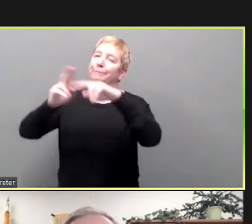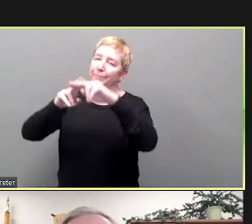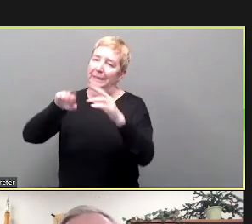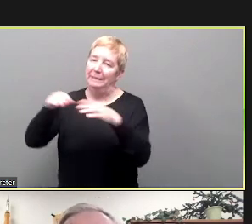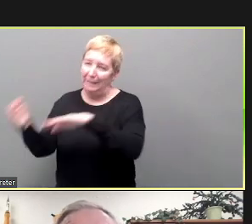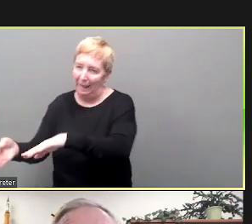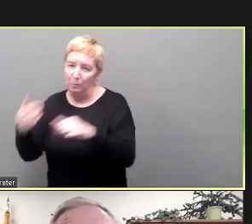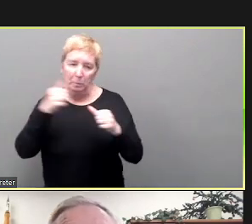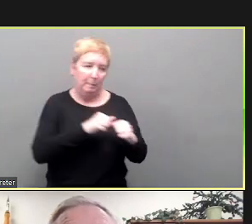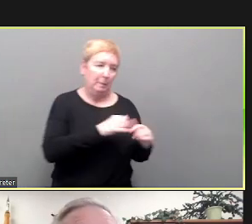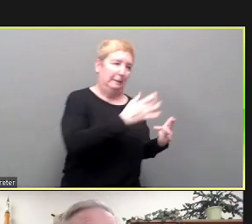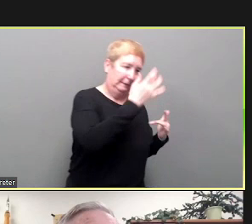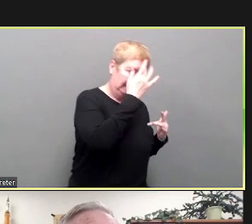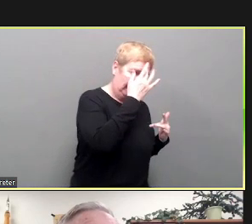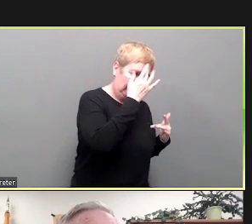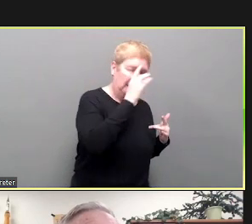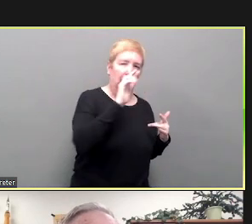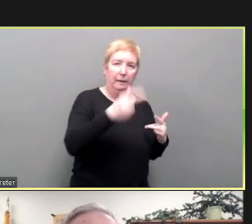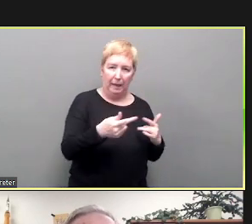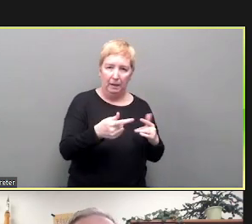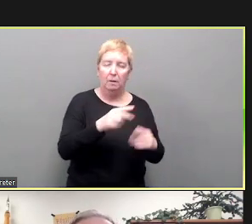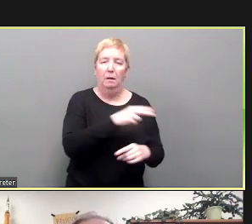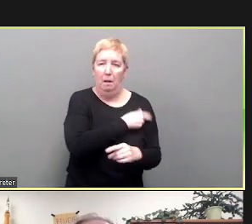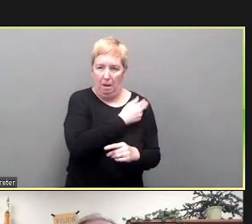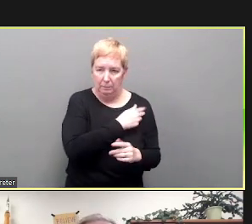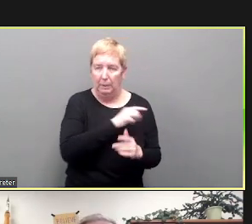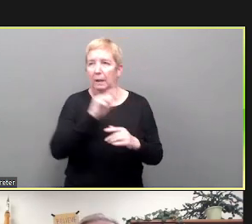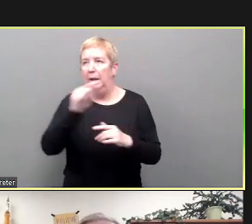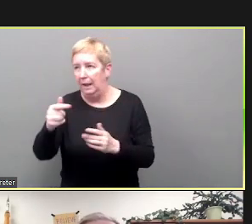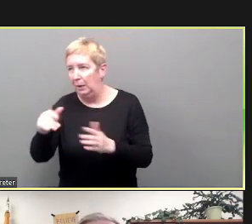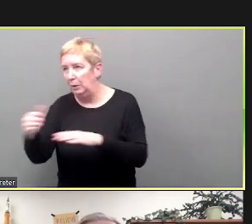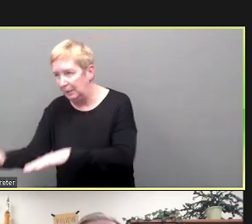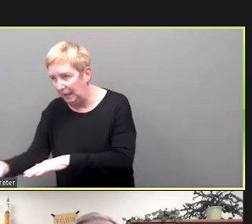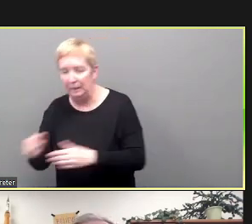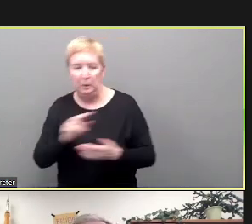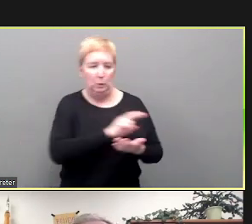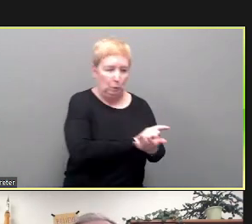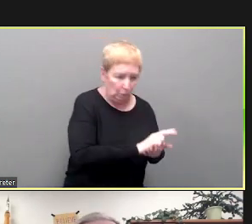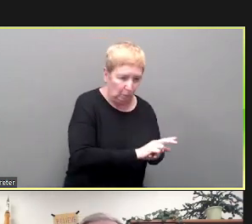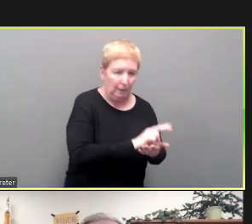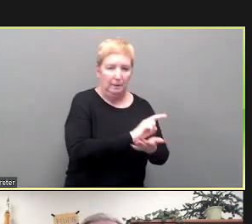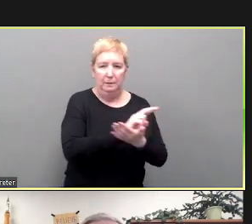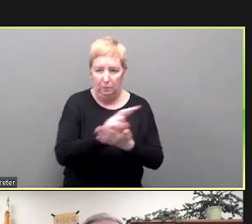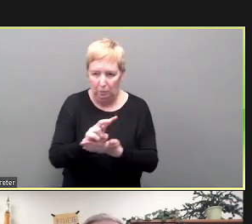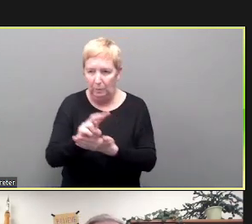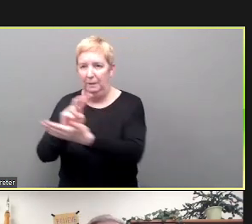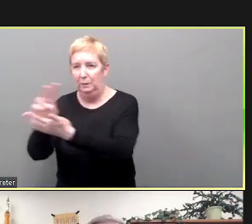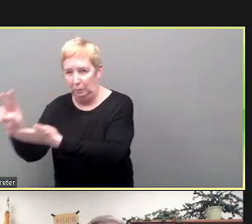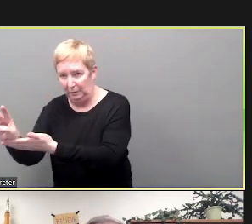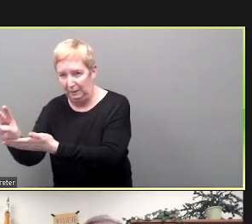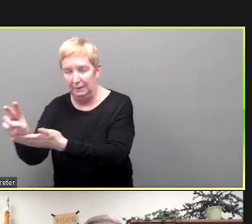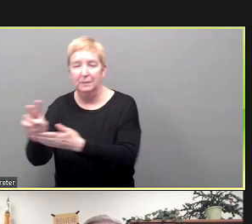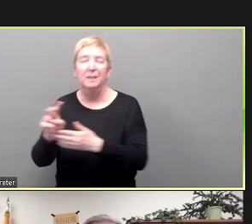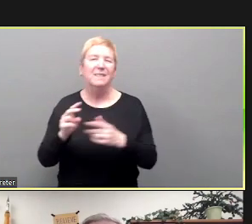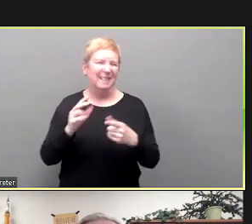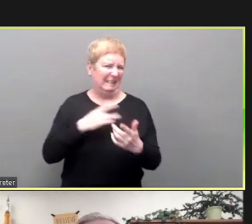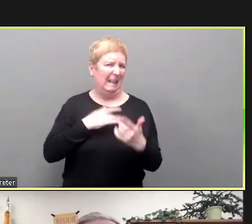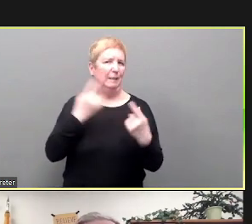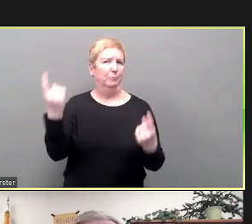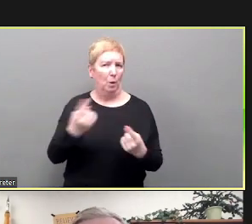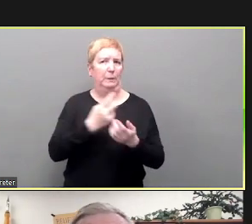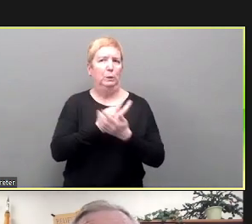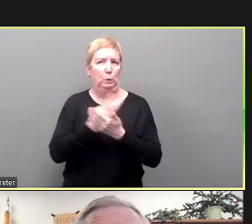that is interesting to me is that usually we count on a 2-week lag between when cases go up and hospitalizations go up.